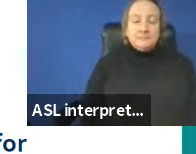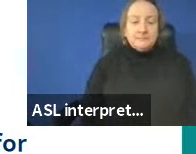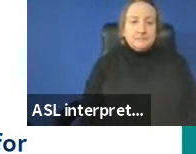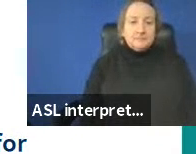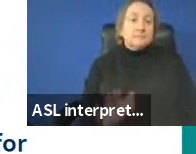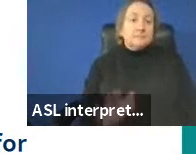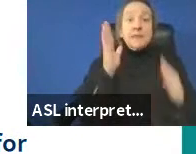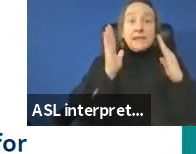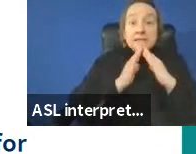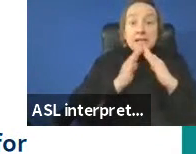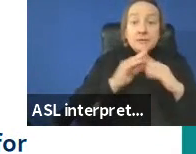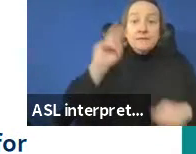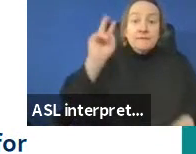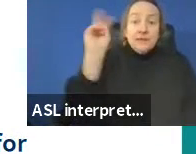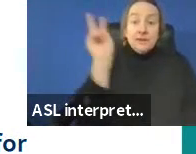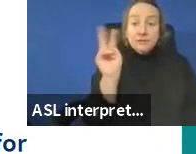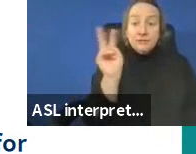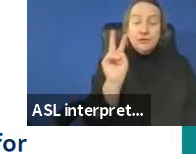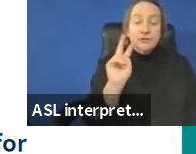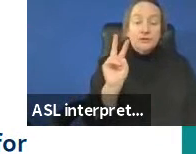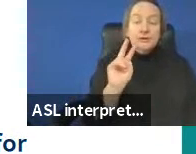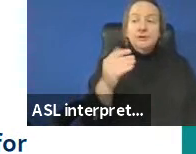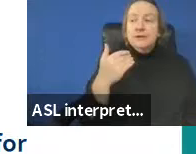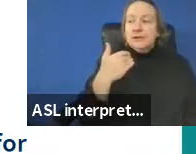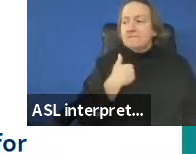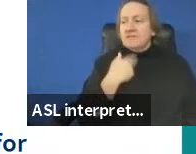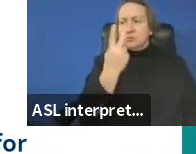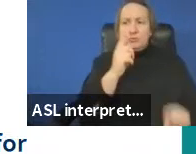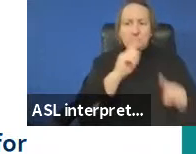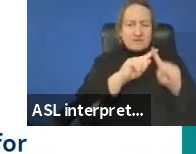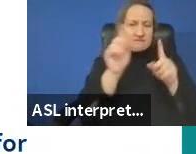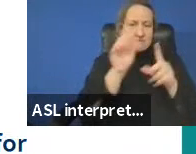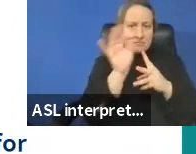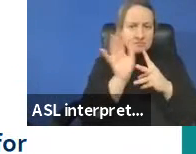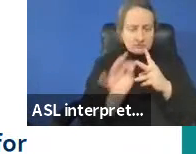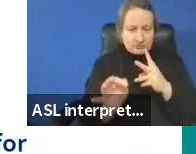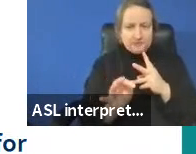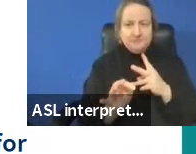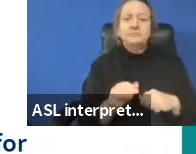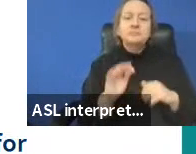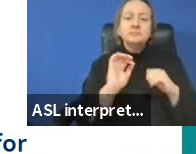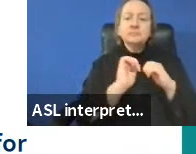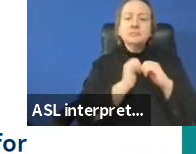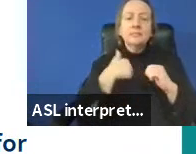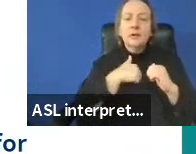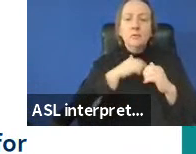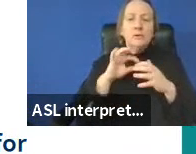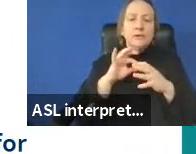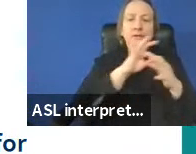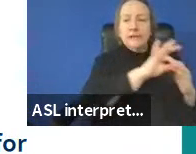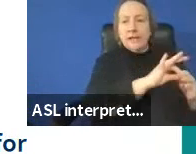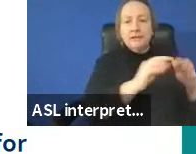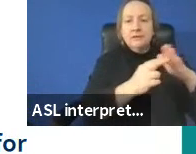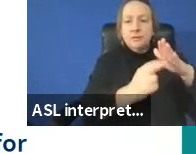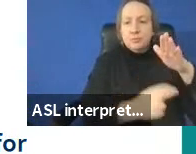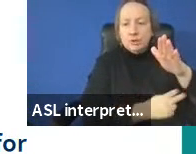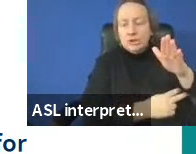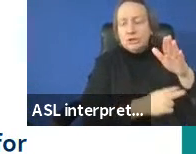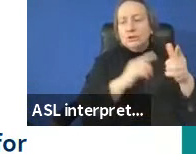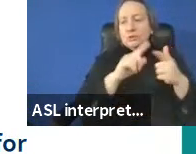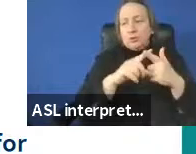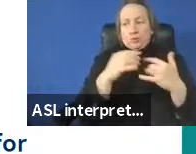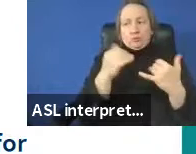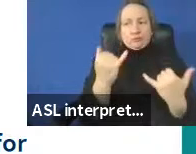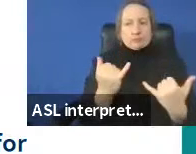In downtown Vancouver, there's two different options of how we connect the bridge corridor into the